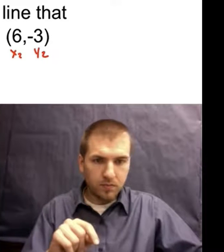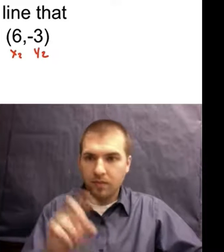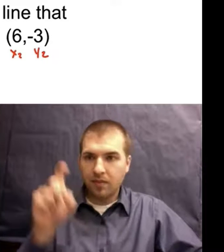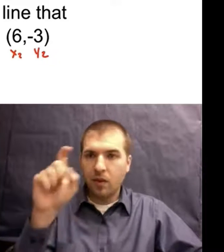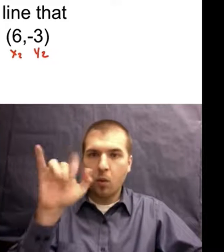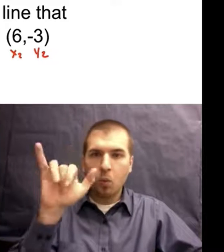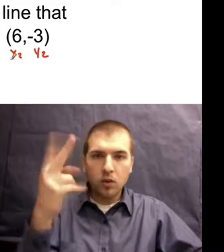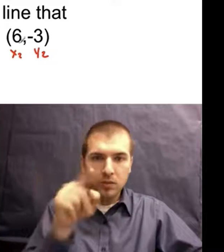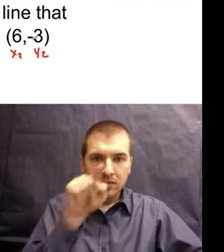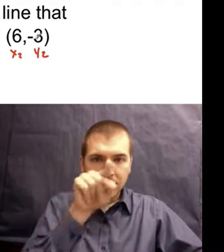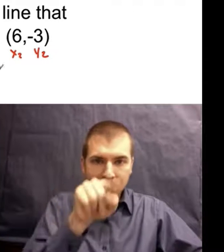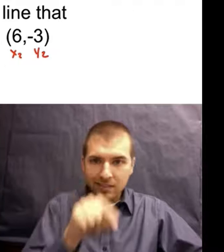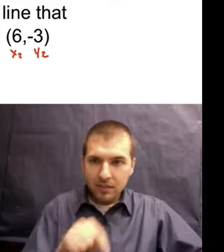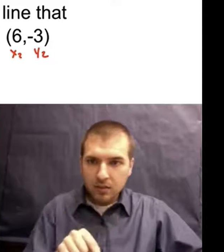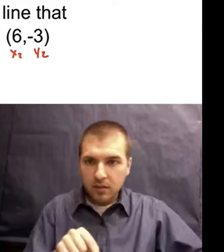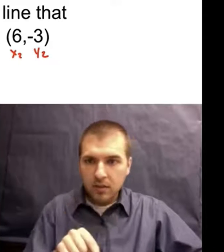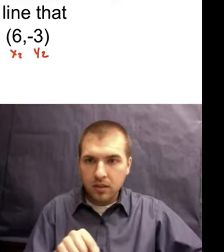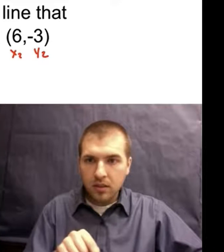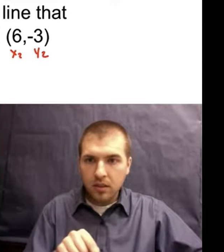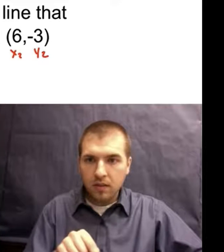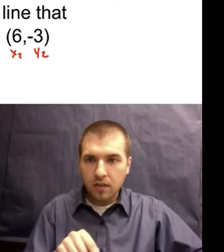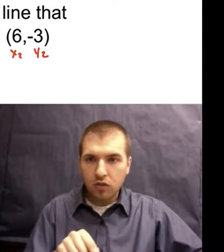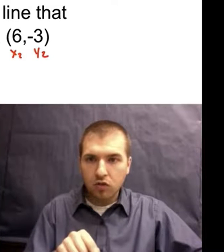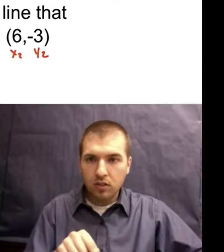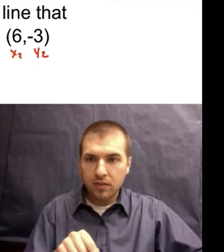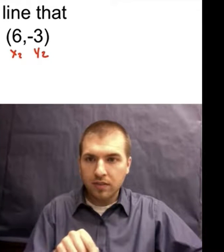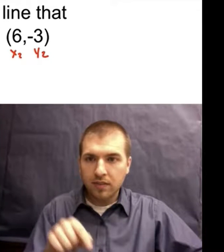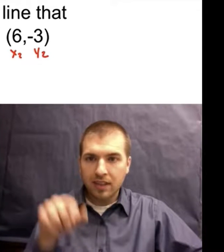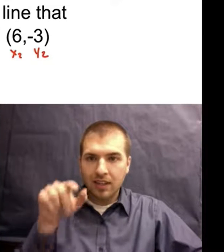Alright. So x2